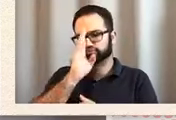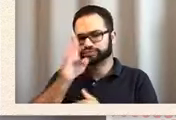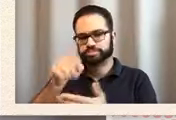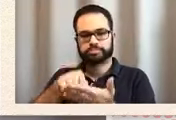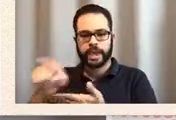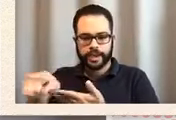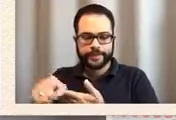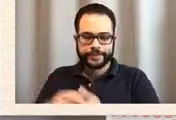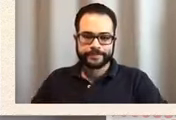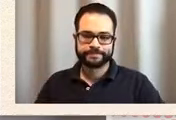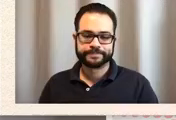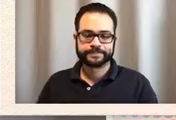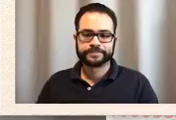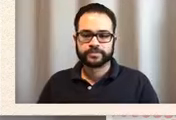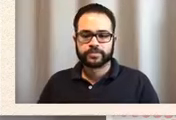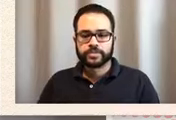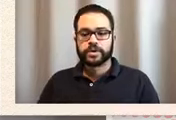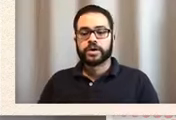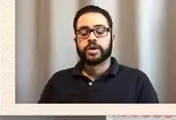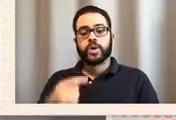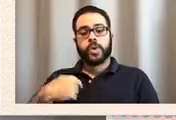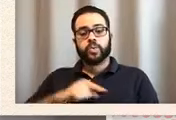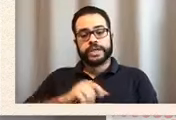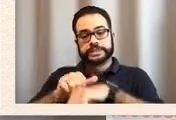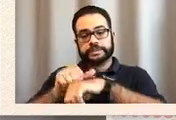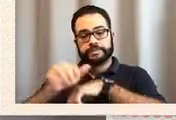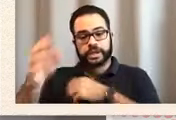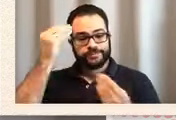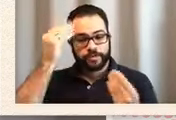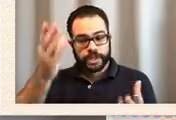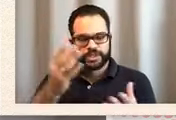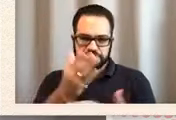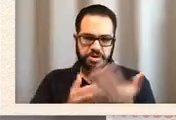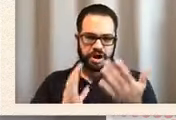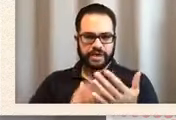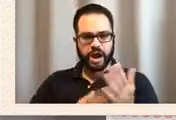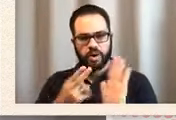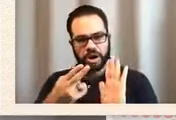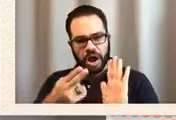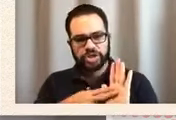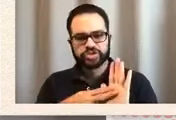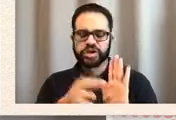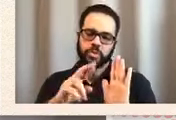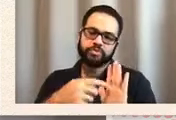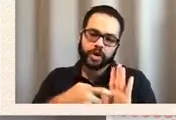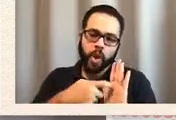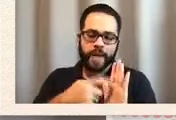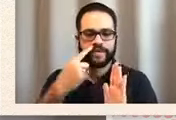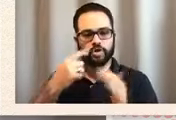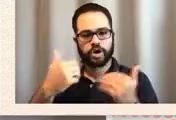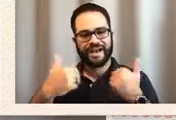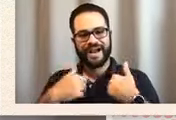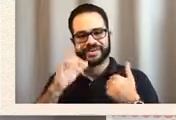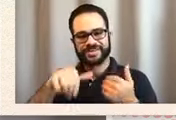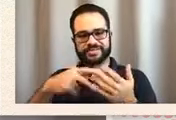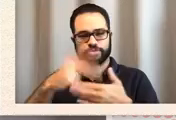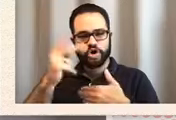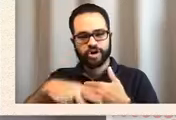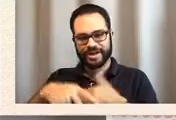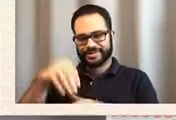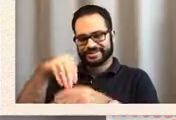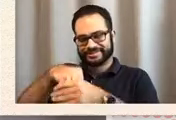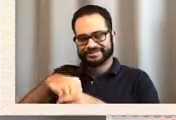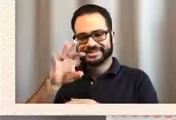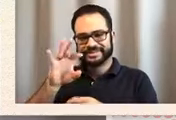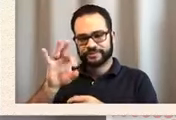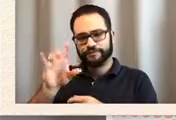again, we submit data, part of our contract or part of the requirement for having an ABLE program. The state must submit